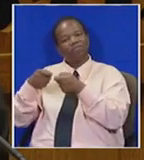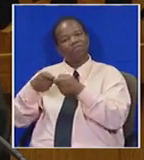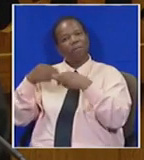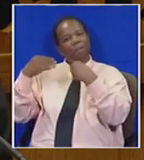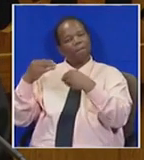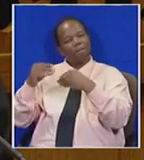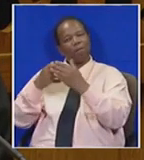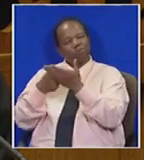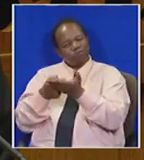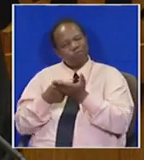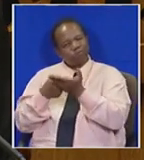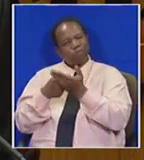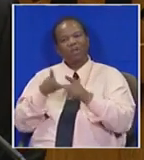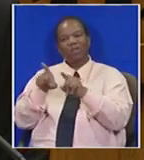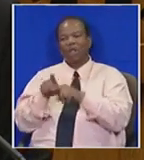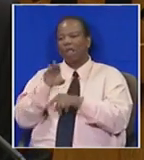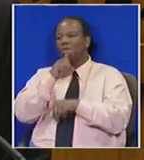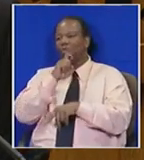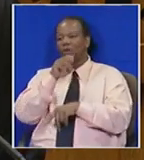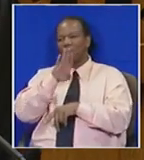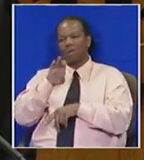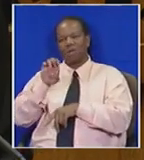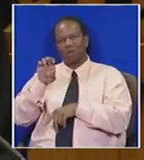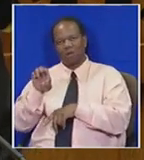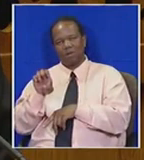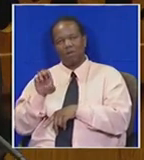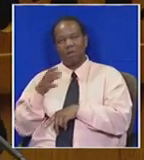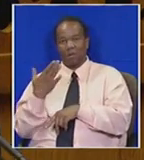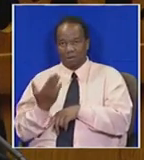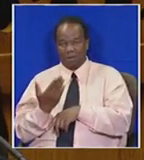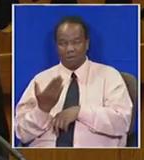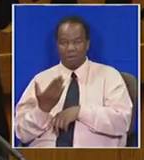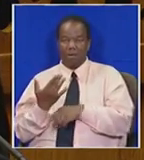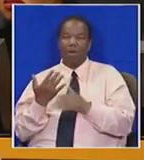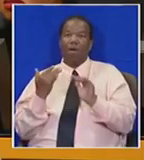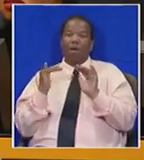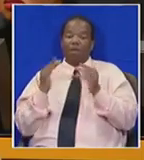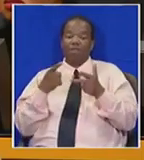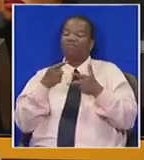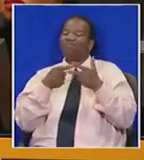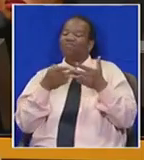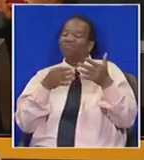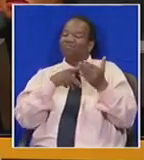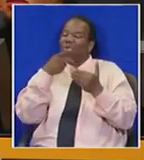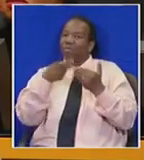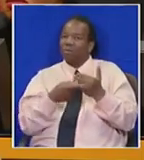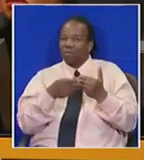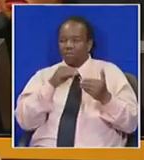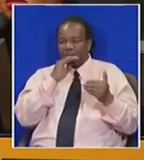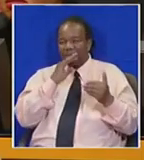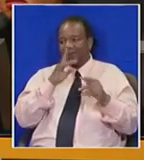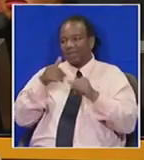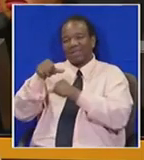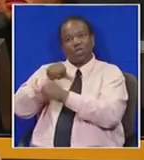collective bargaining and broad-based empowerment. These efforts are intended to build greater levels of social